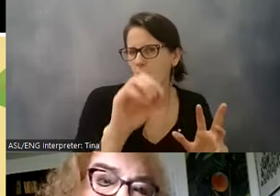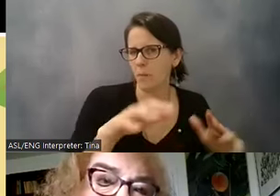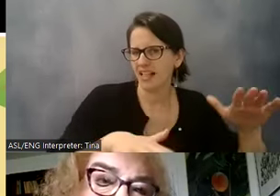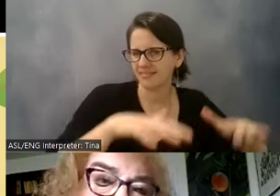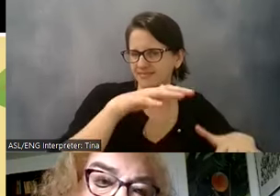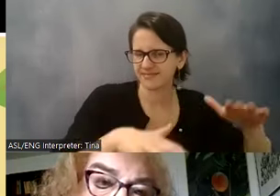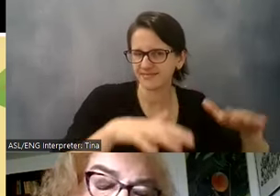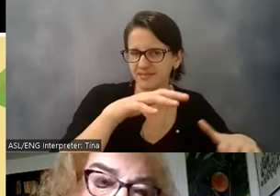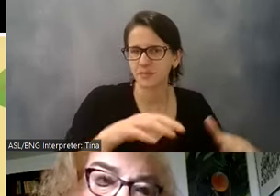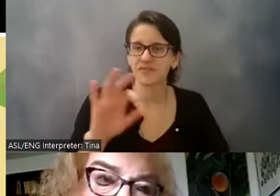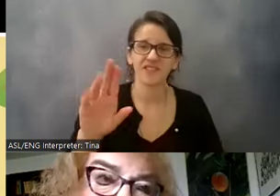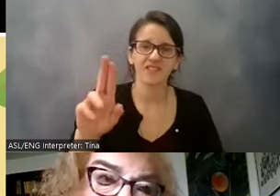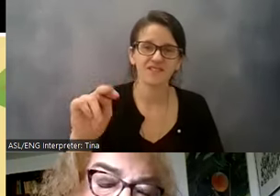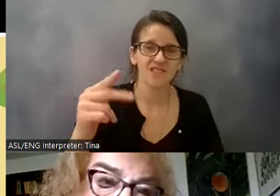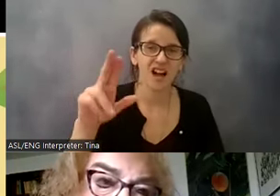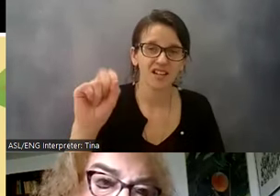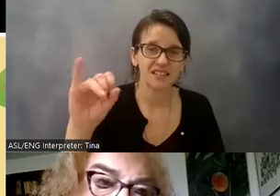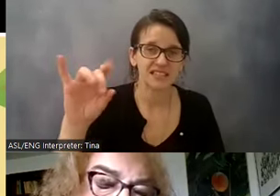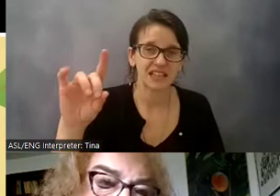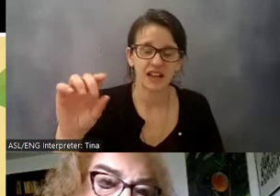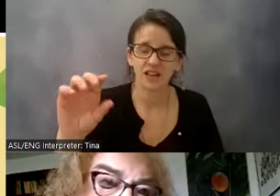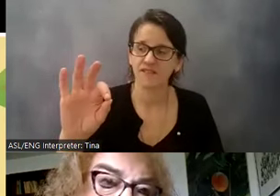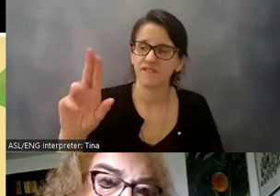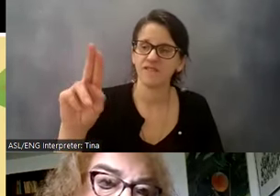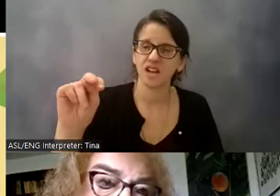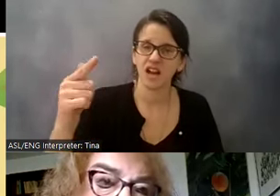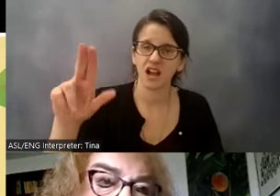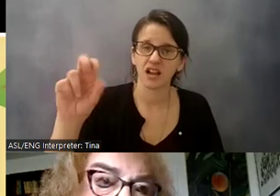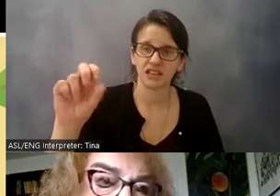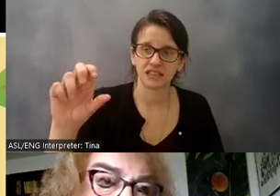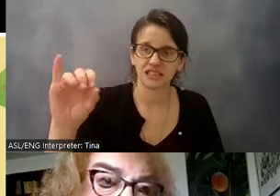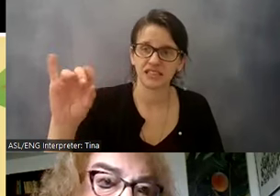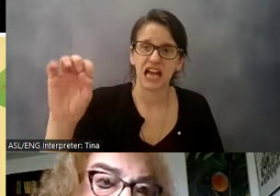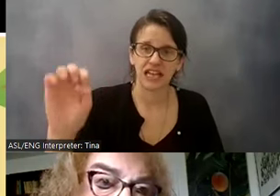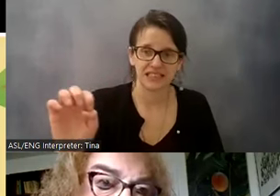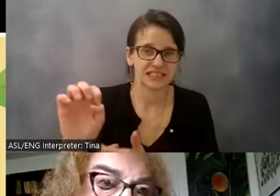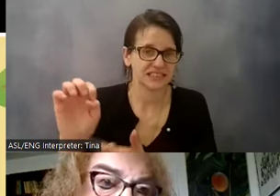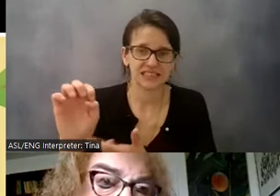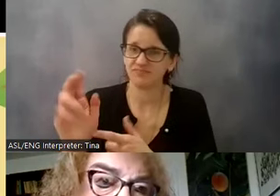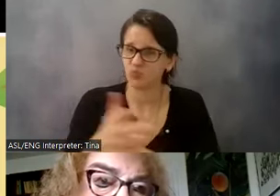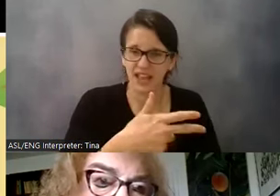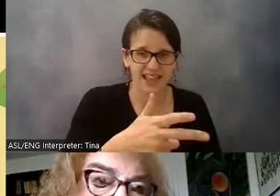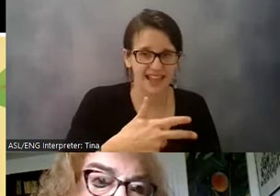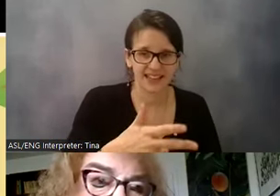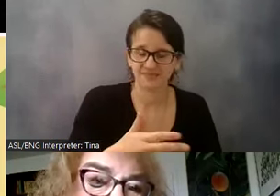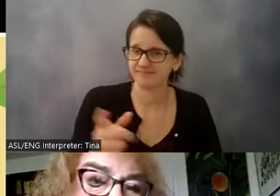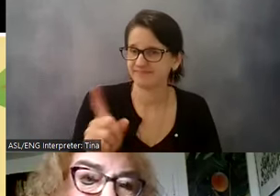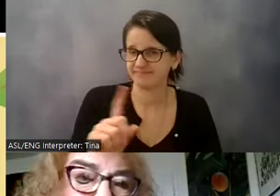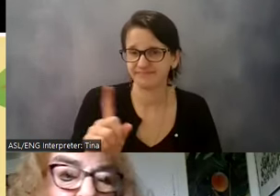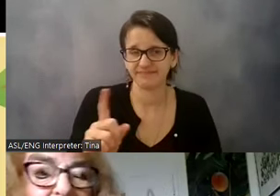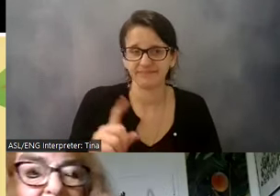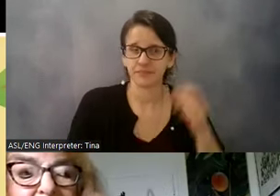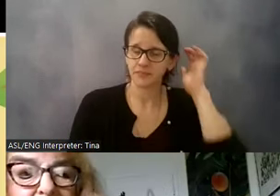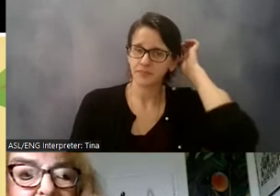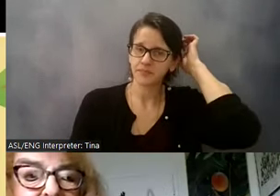no fungicides, nearly as bad as insecticides in the garden context. And then